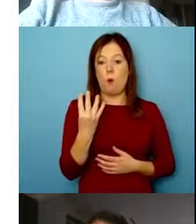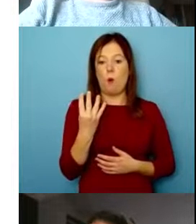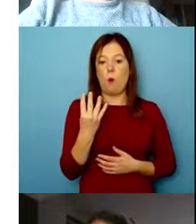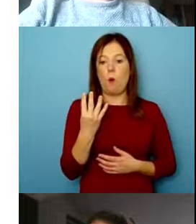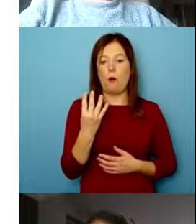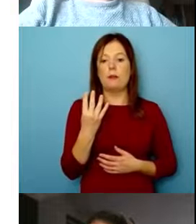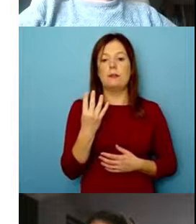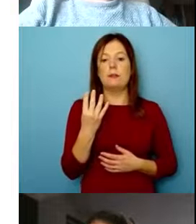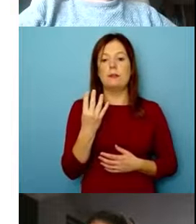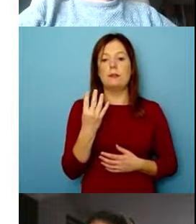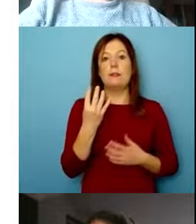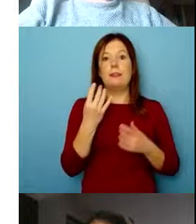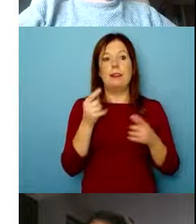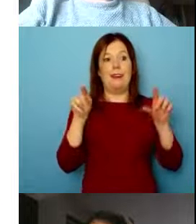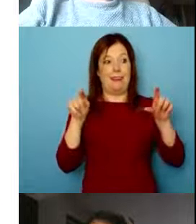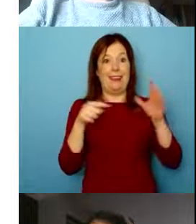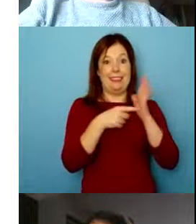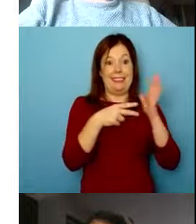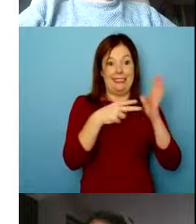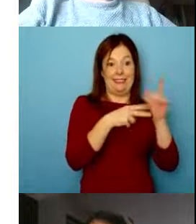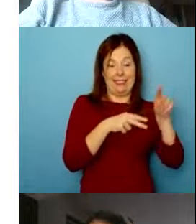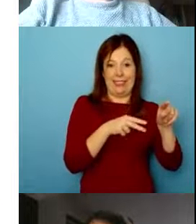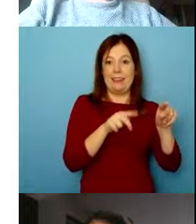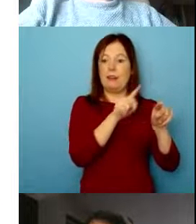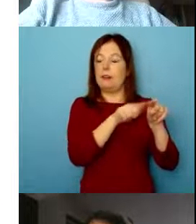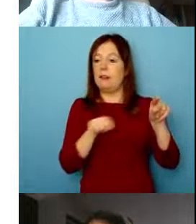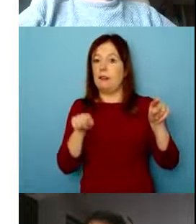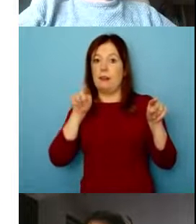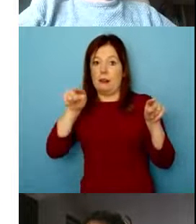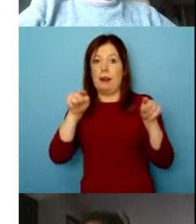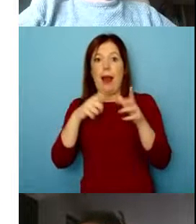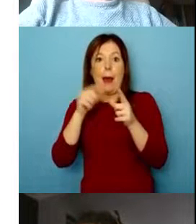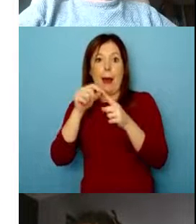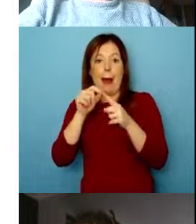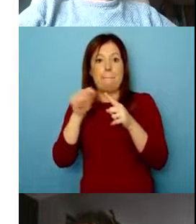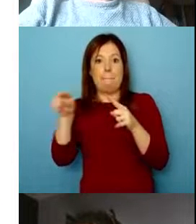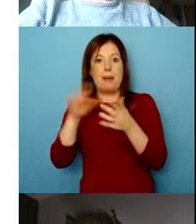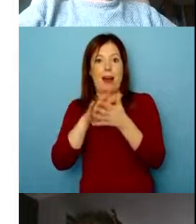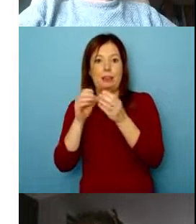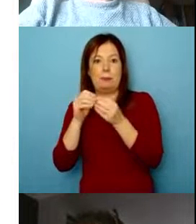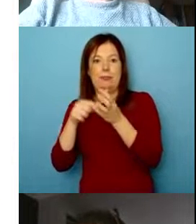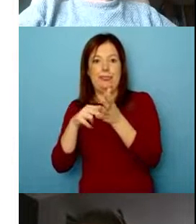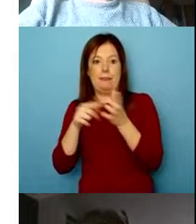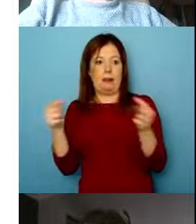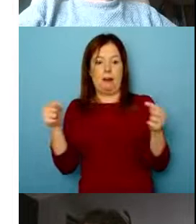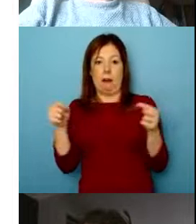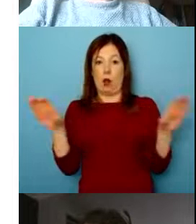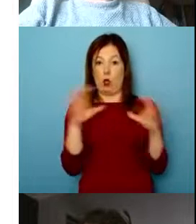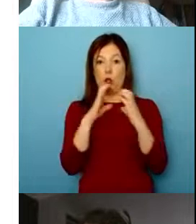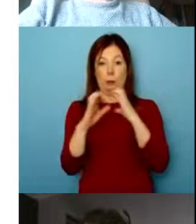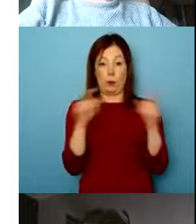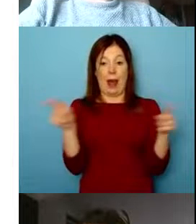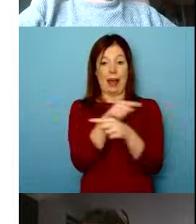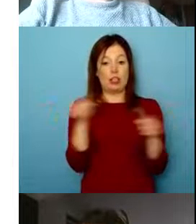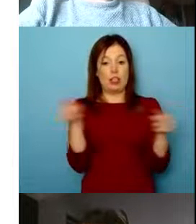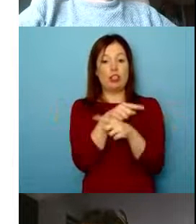setting sharing between the TV operating system and the application. So, for example, a high contrast user